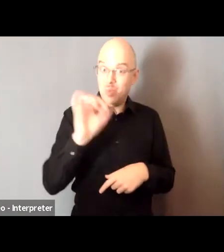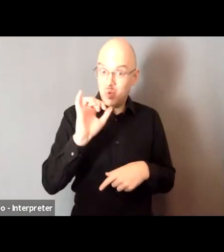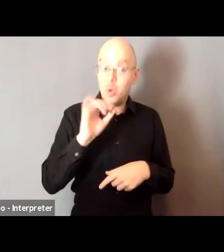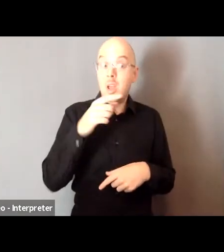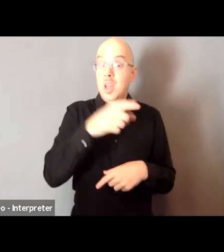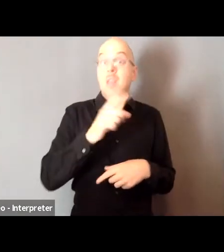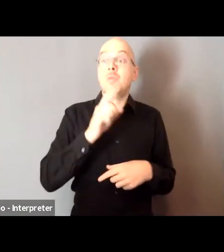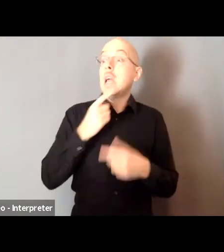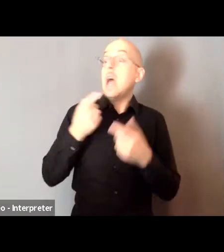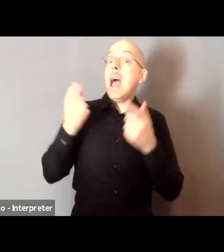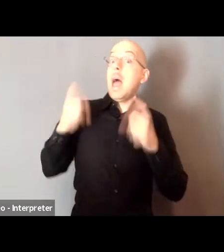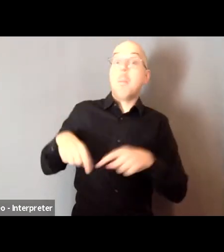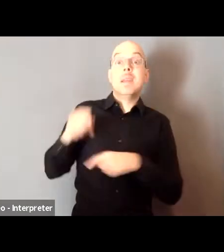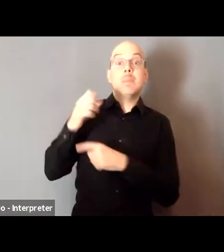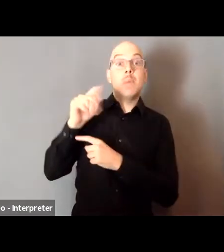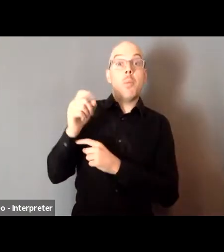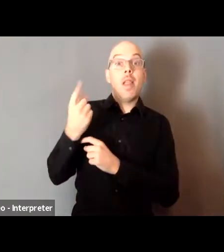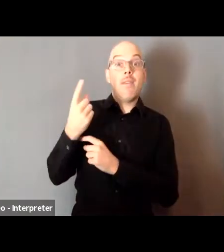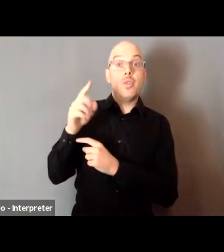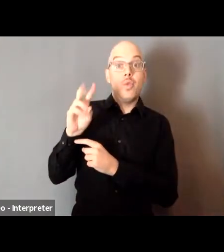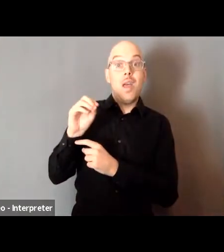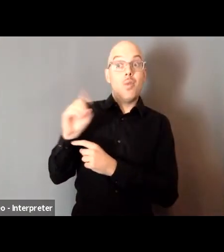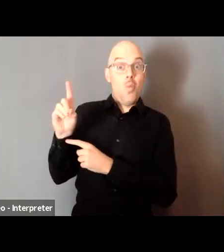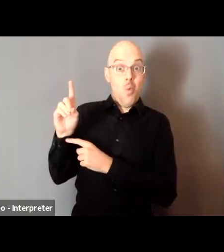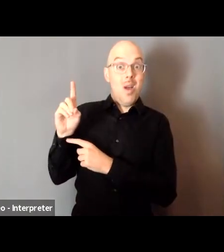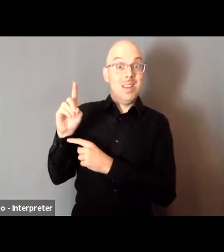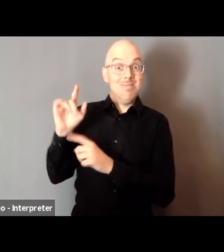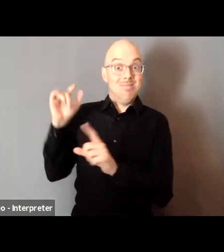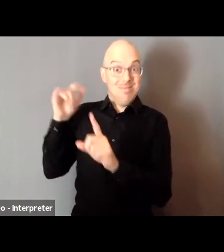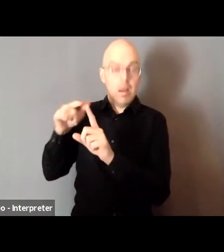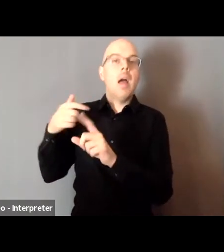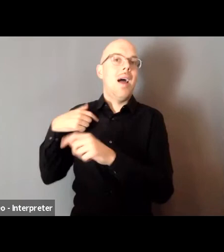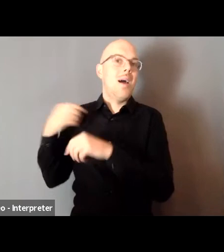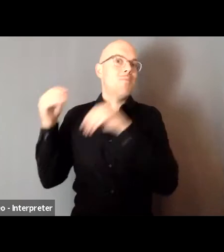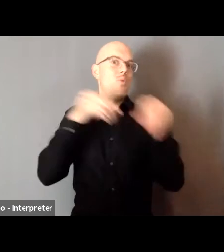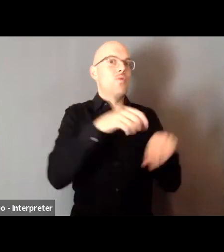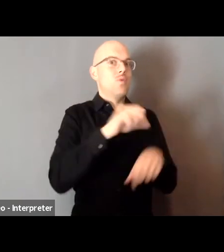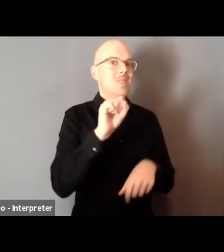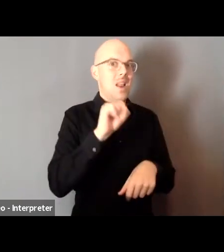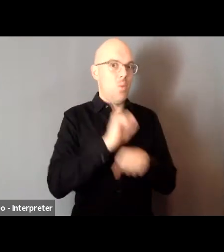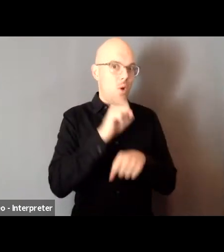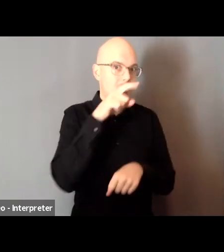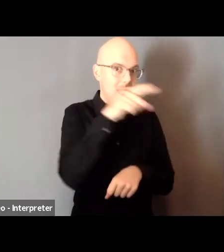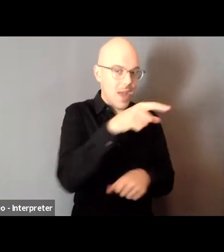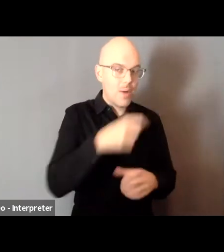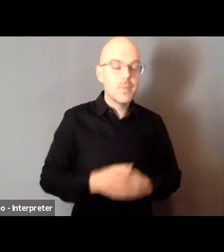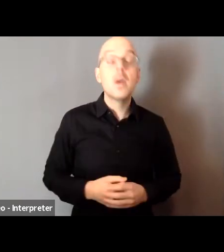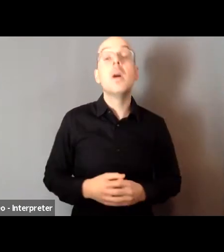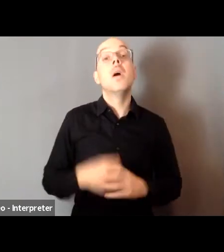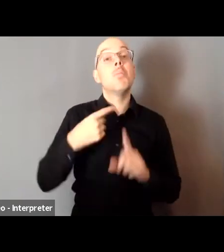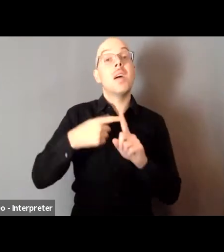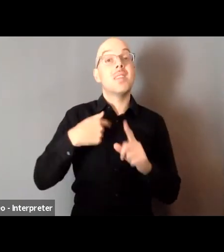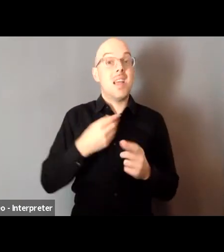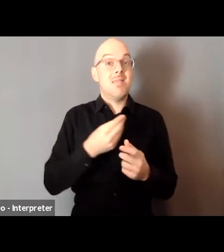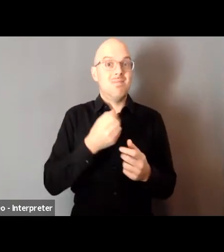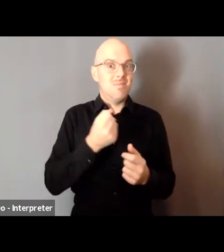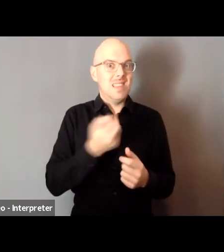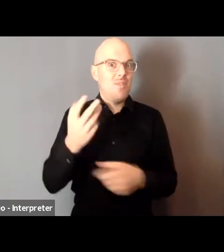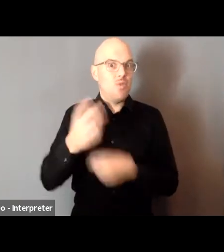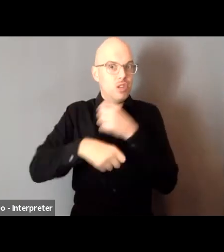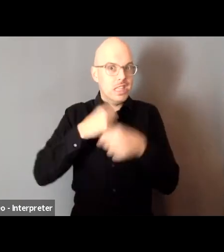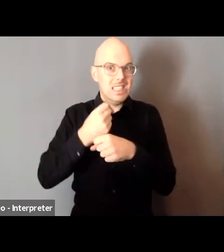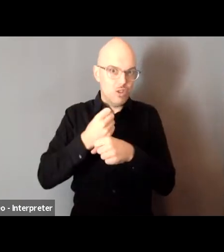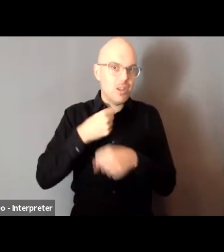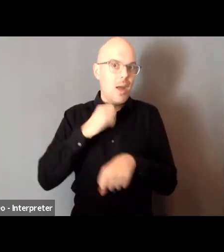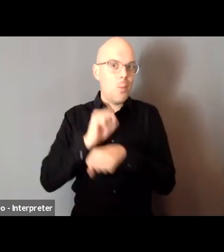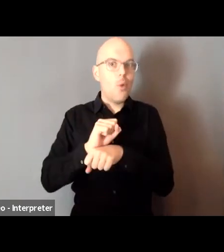of September 11, 2001. I also spent several years running the FAA's Special Operations Security Directorate, which